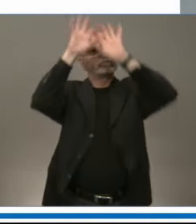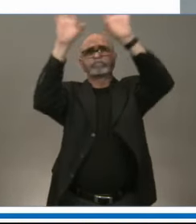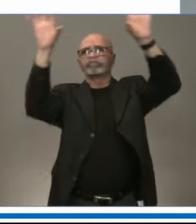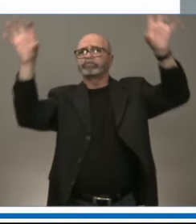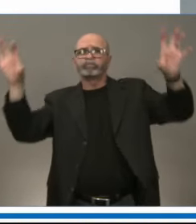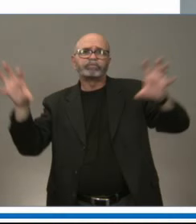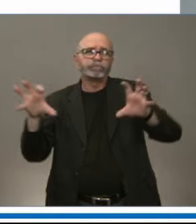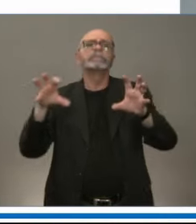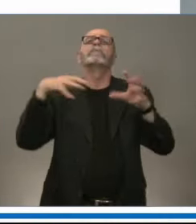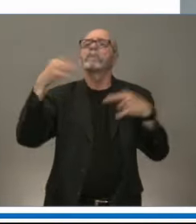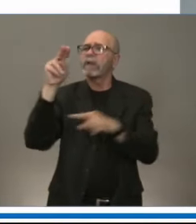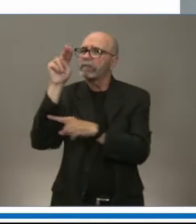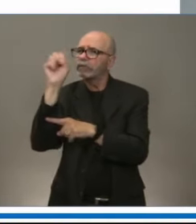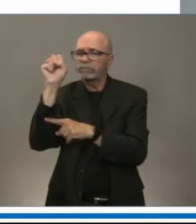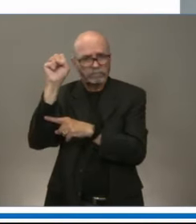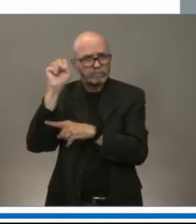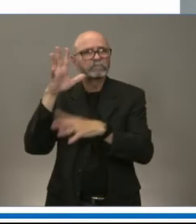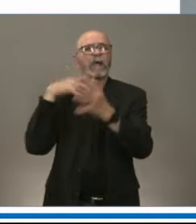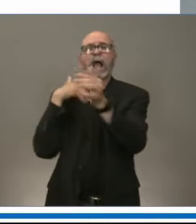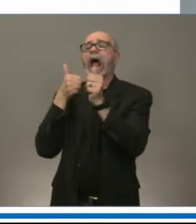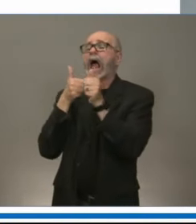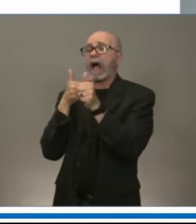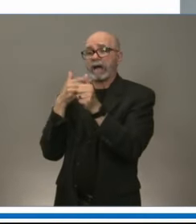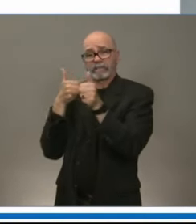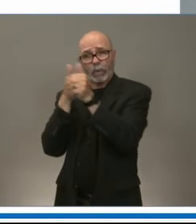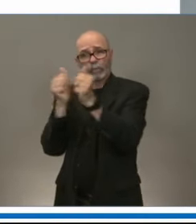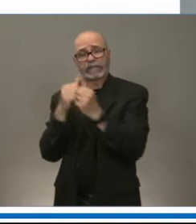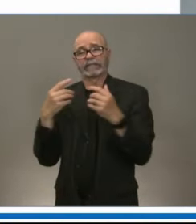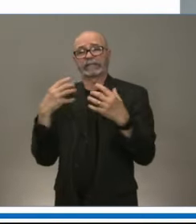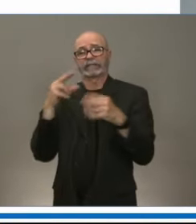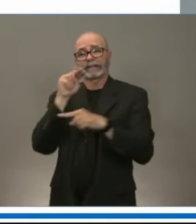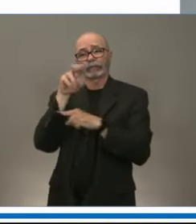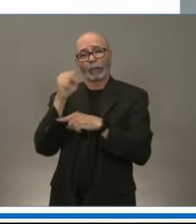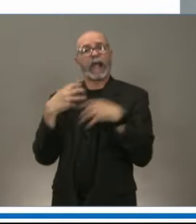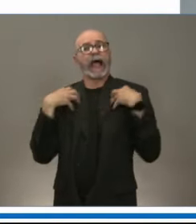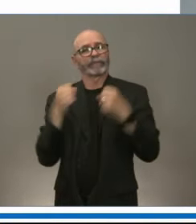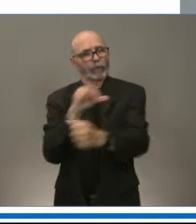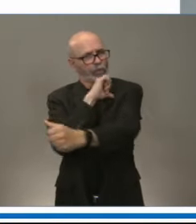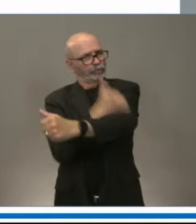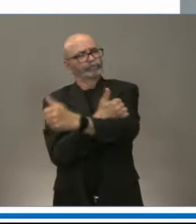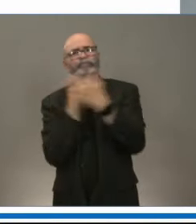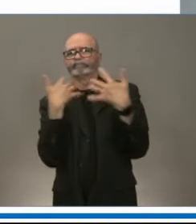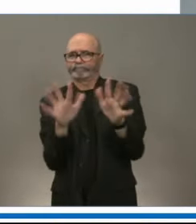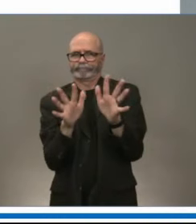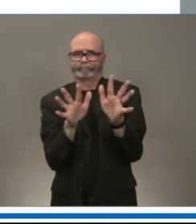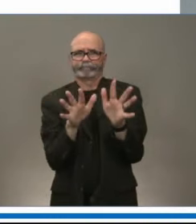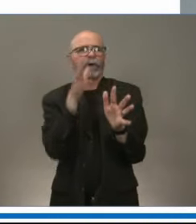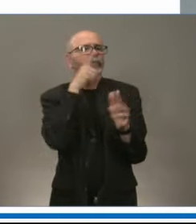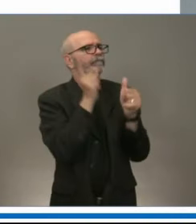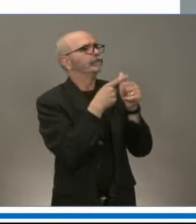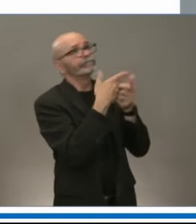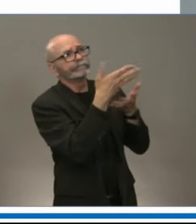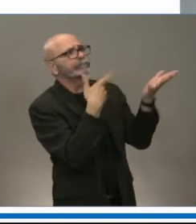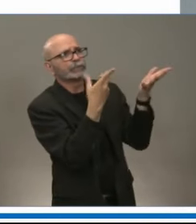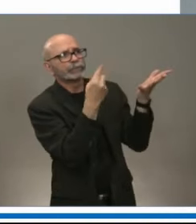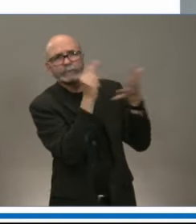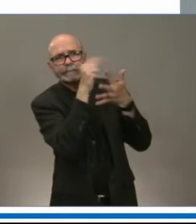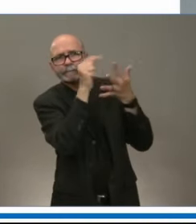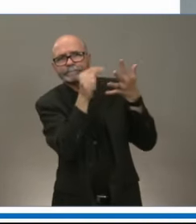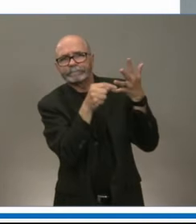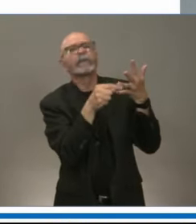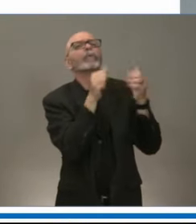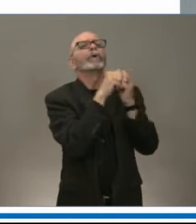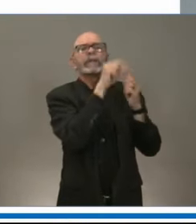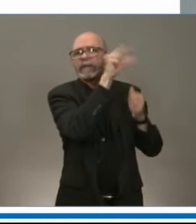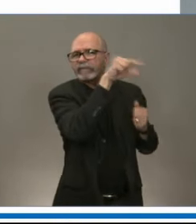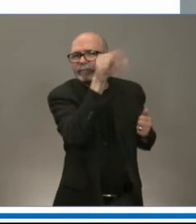forward to next week, firstly to make sure we engage the Premier and the right people in government and see where we